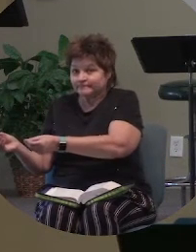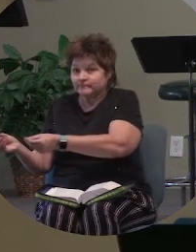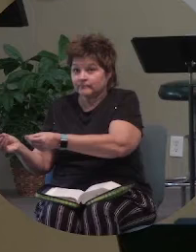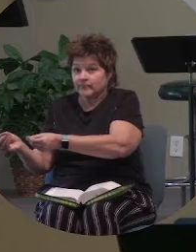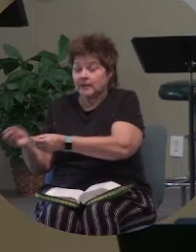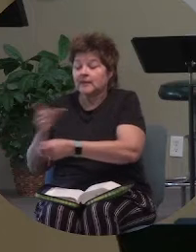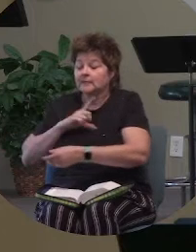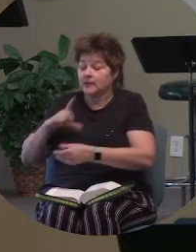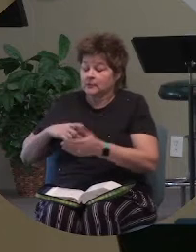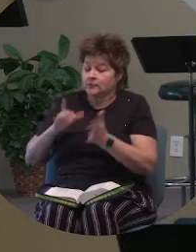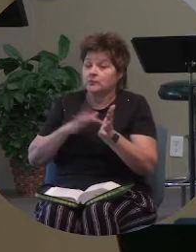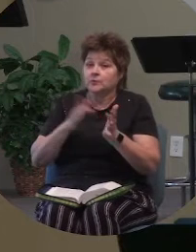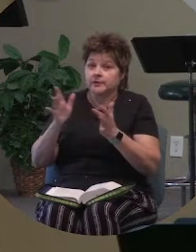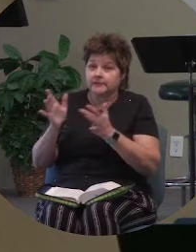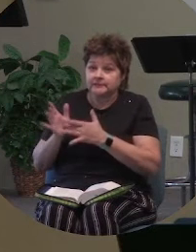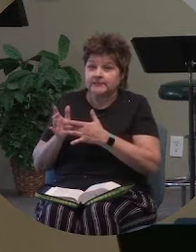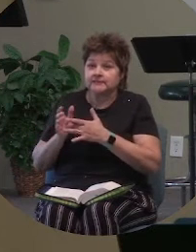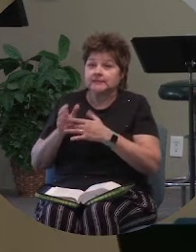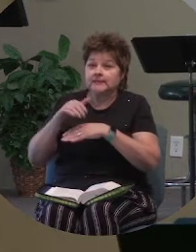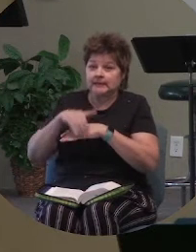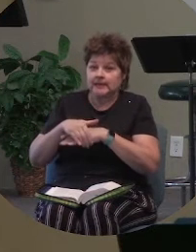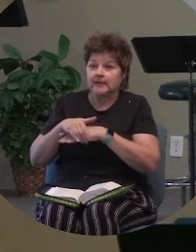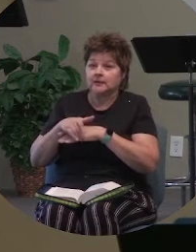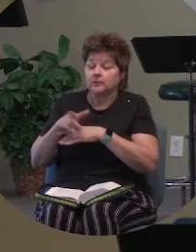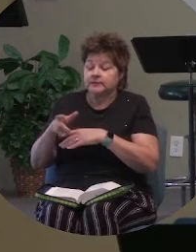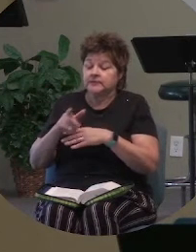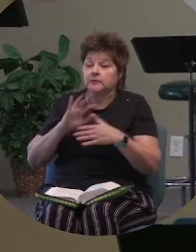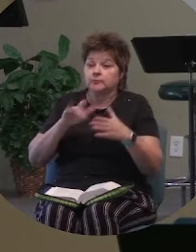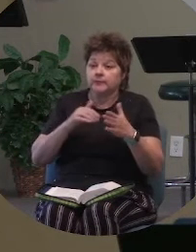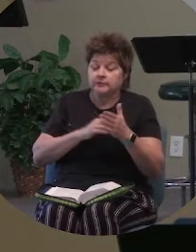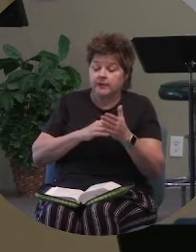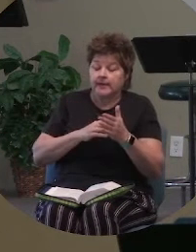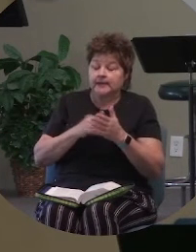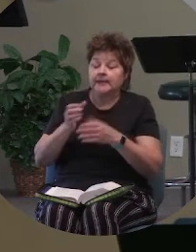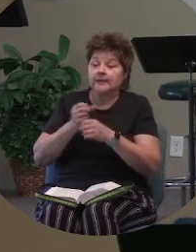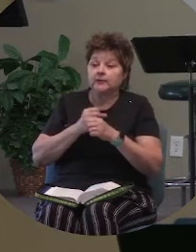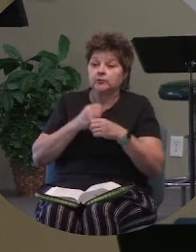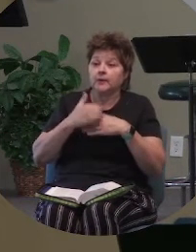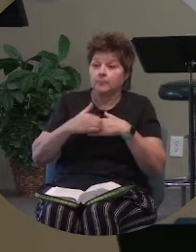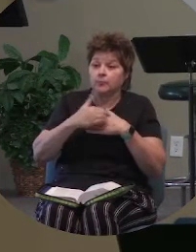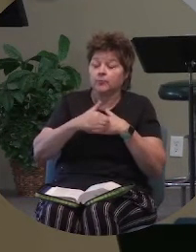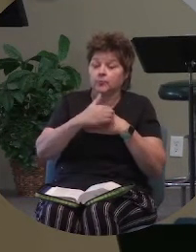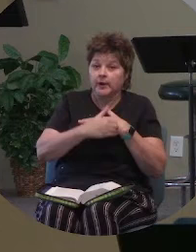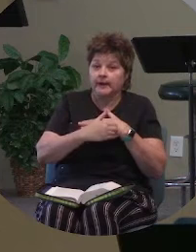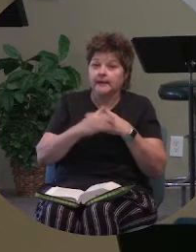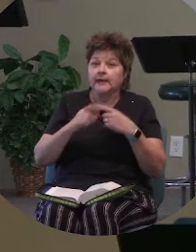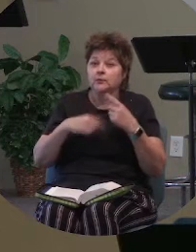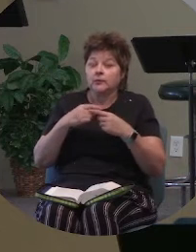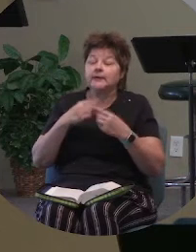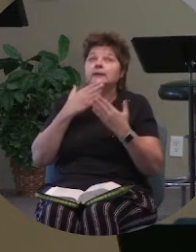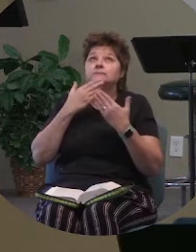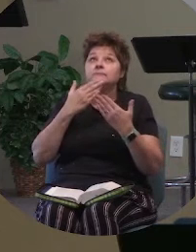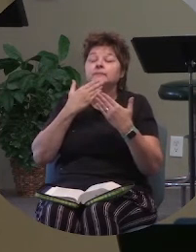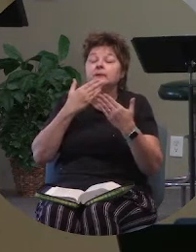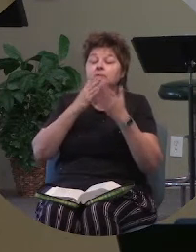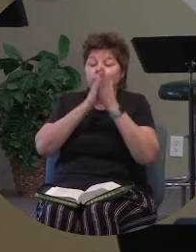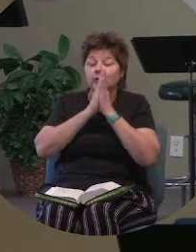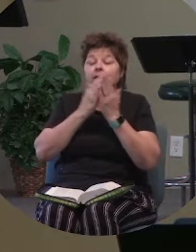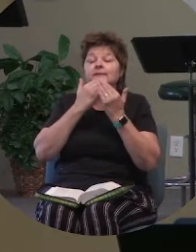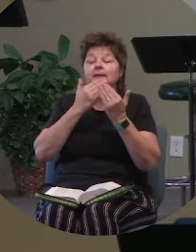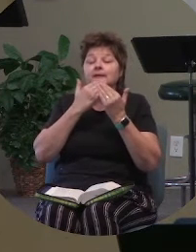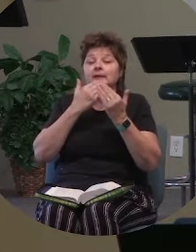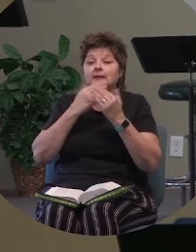the Lord Jesus, in the night in which he was betrayed, took bread. And when he had given thanks, he broke